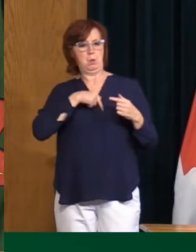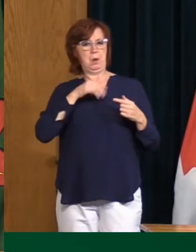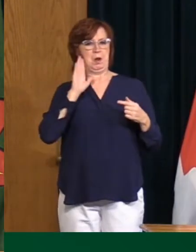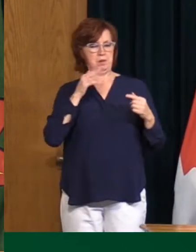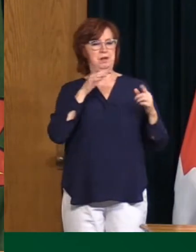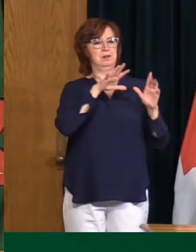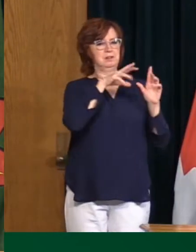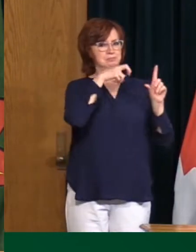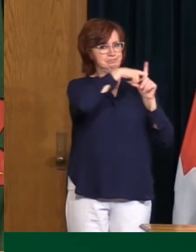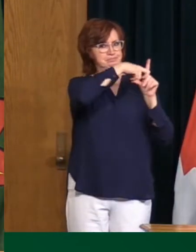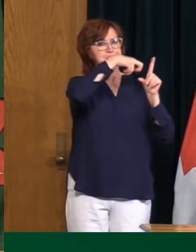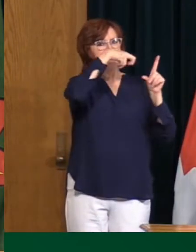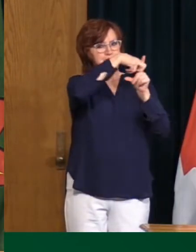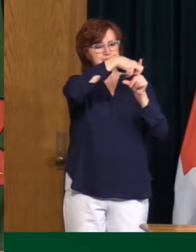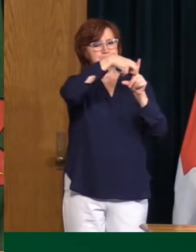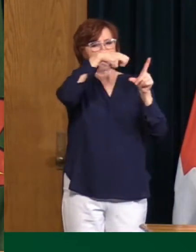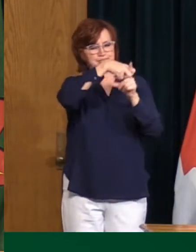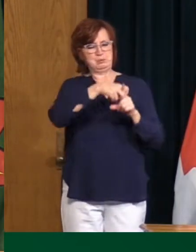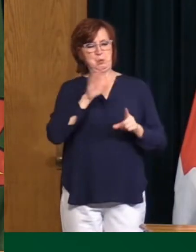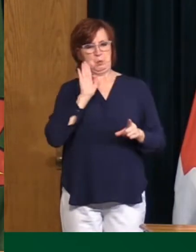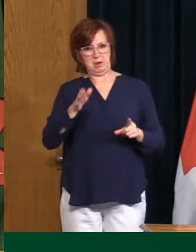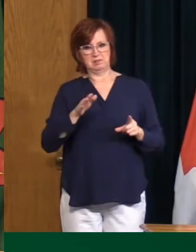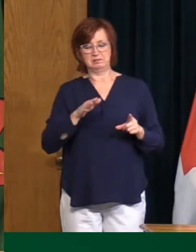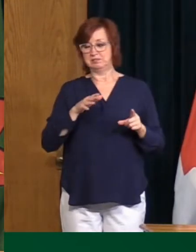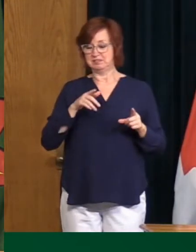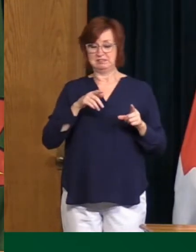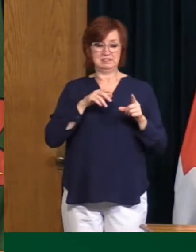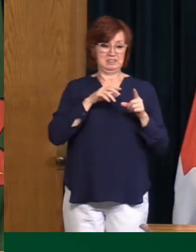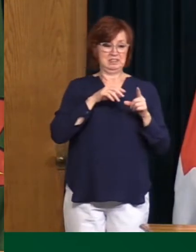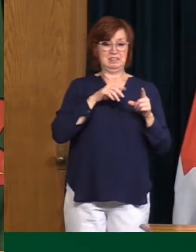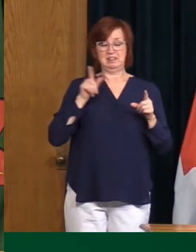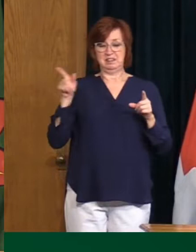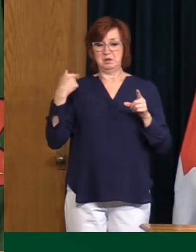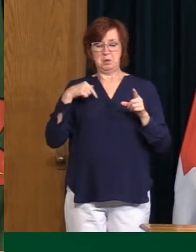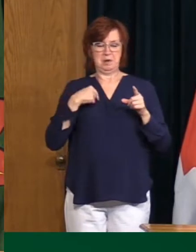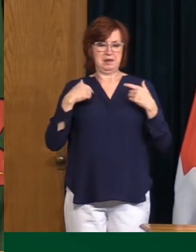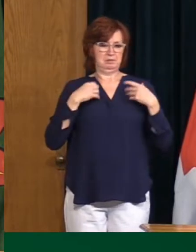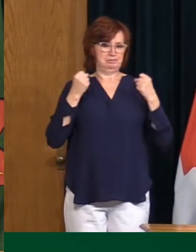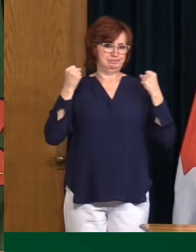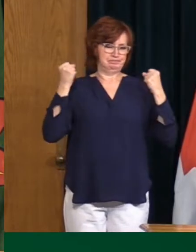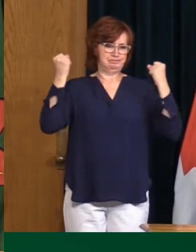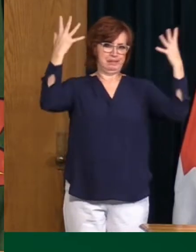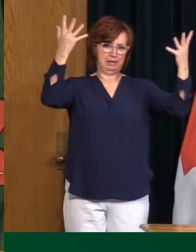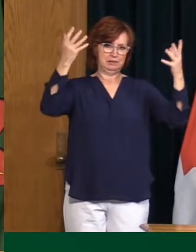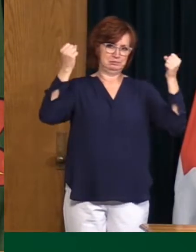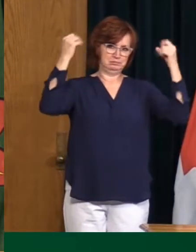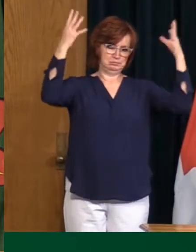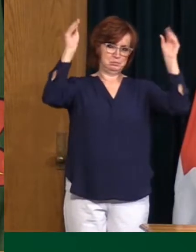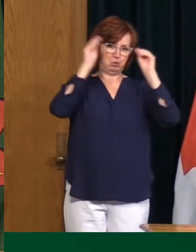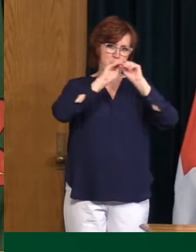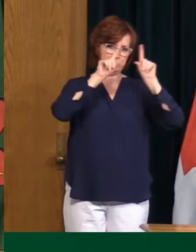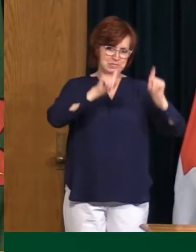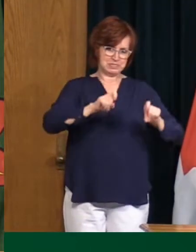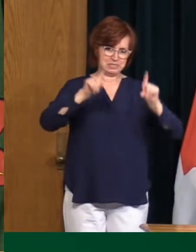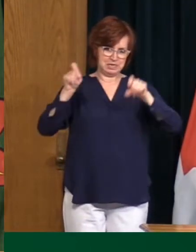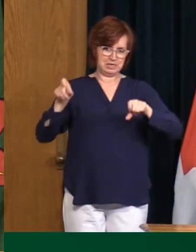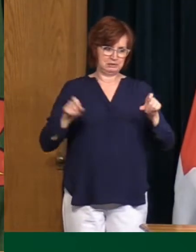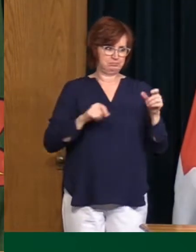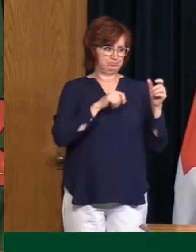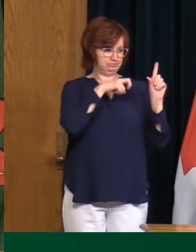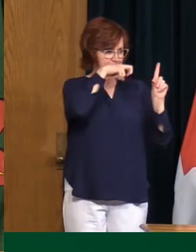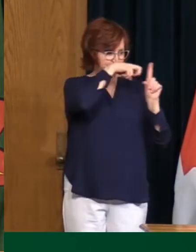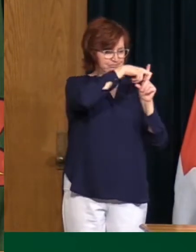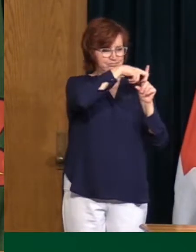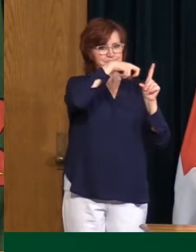surprised by an increase in cases, especially in the far north and north, where we've expanded our testing criteria and the work that's being done on the ground